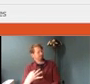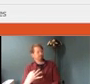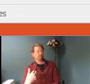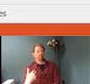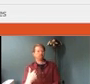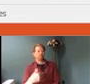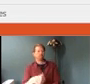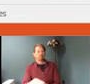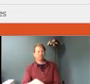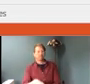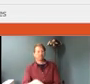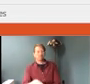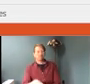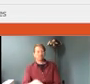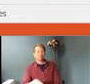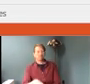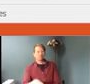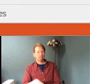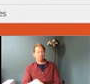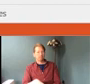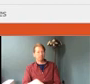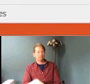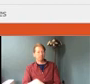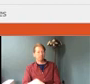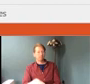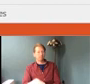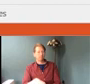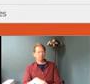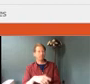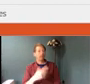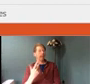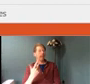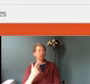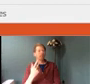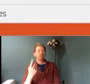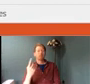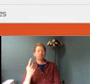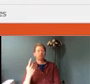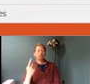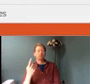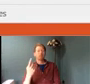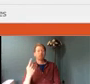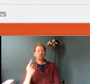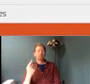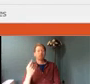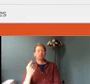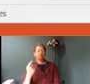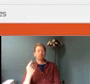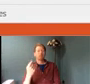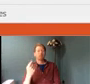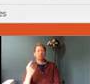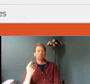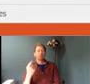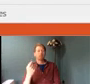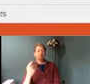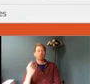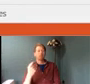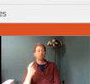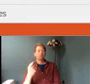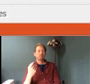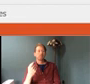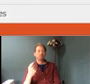fantastic opportunity. Also, I'd like to thank obviously my group members who during the years were fantastic and